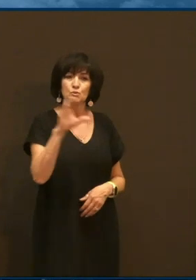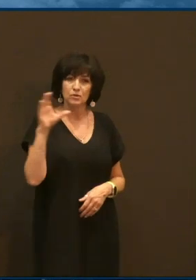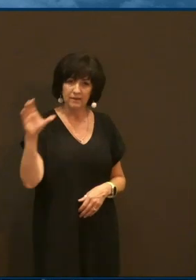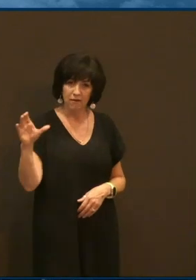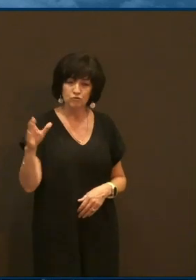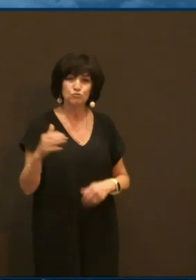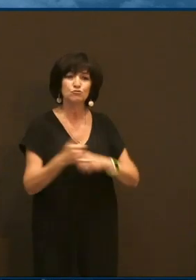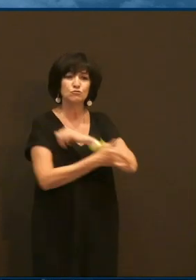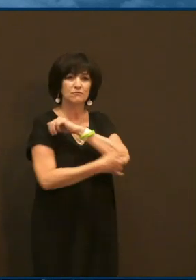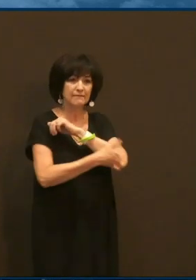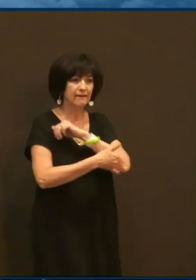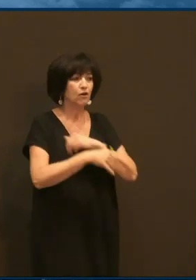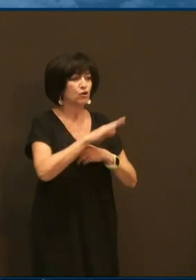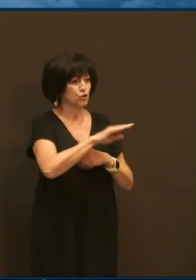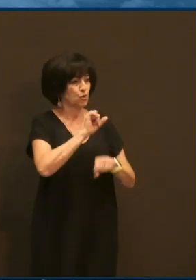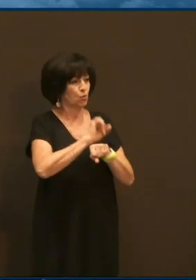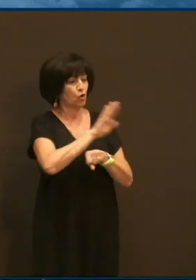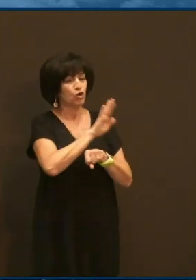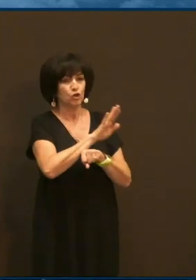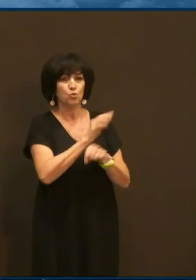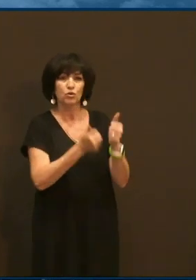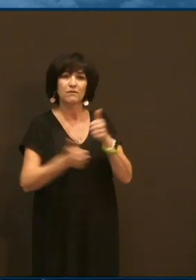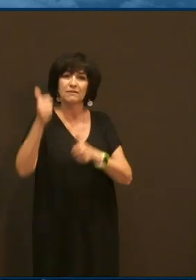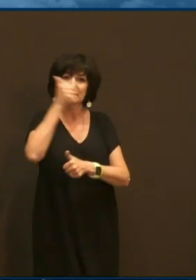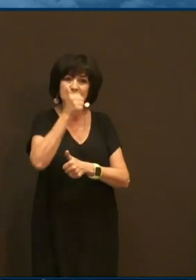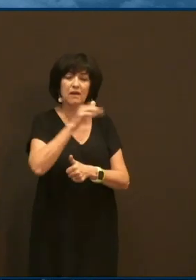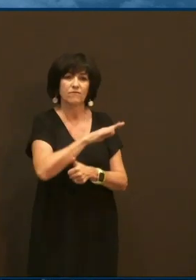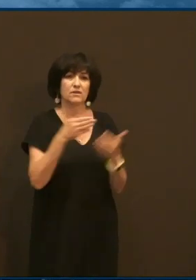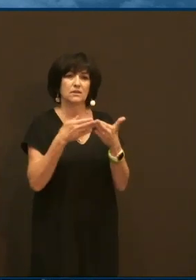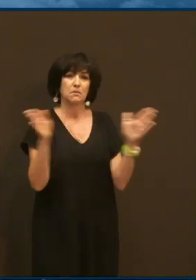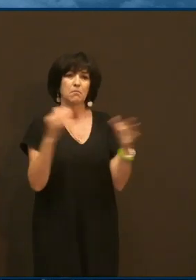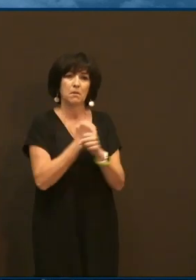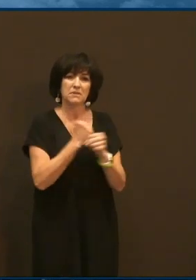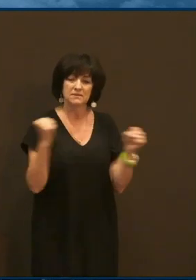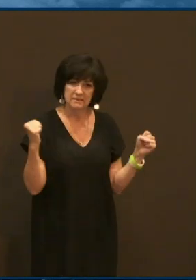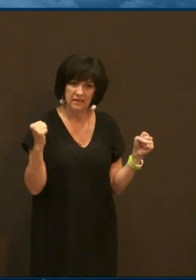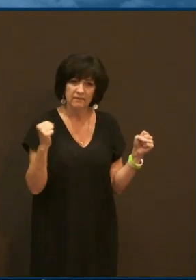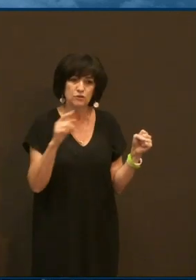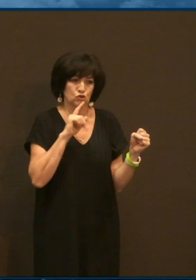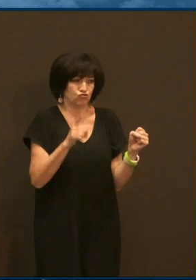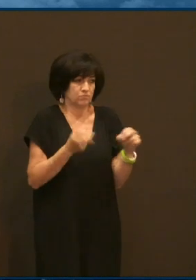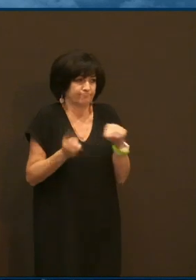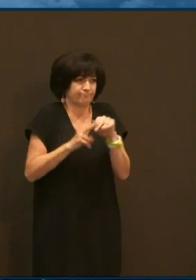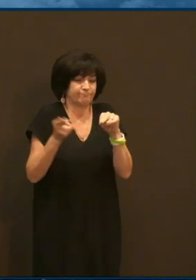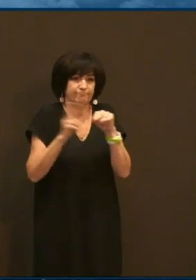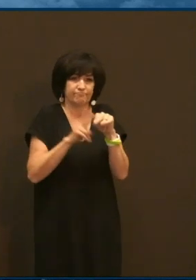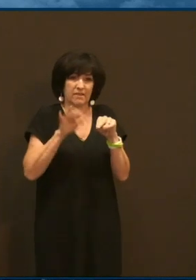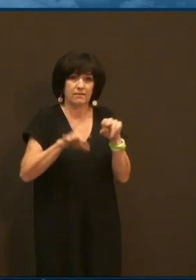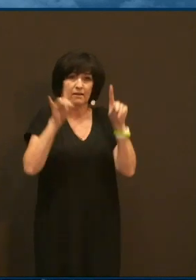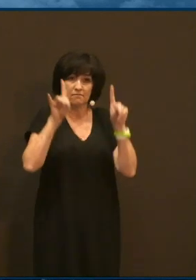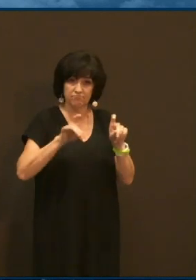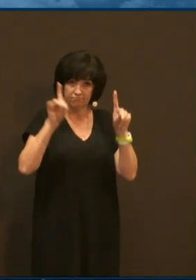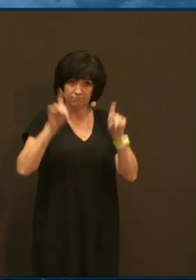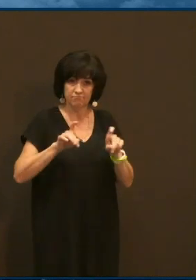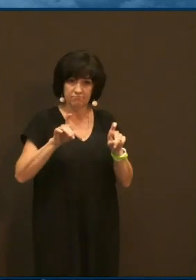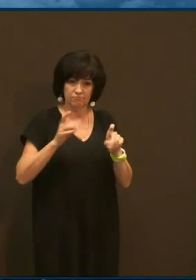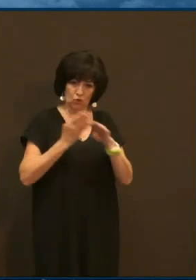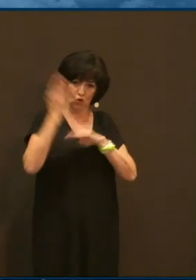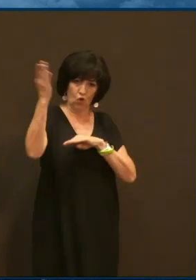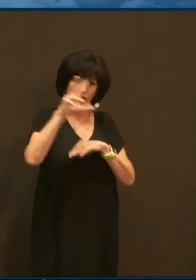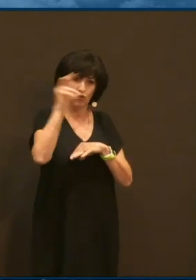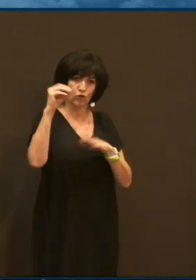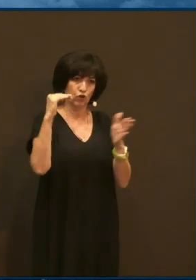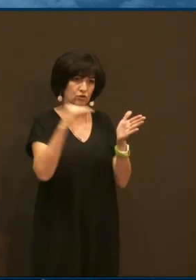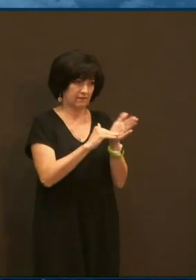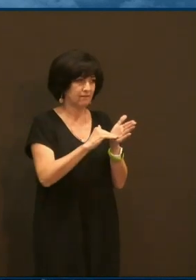executive and his teams in public safety, and really ramping up the tests. Over 30,000